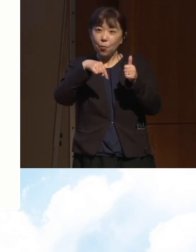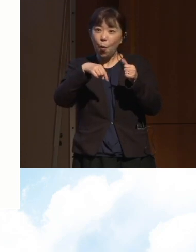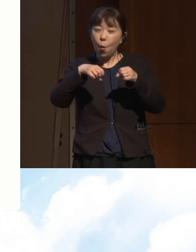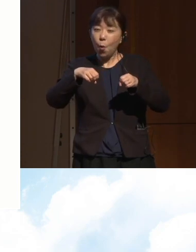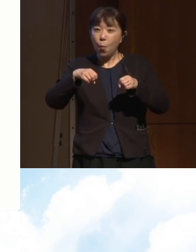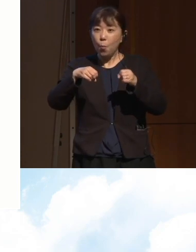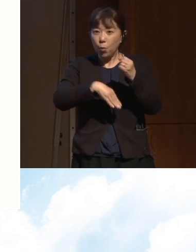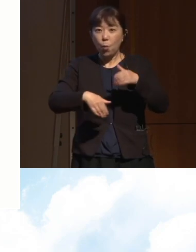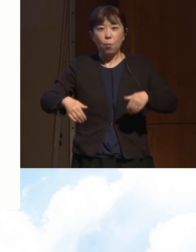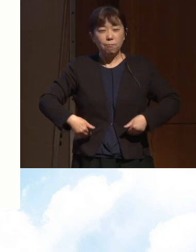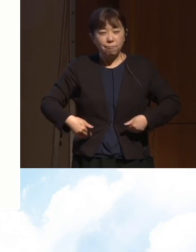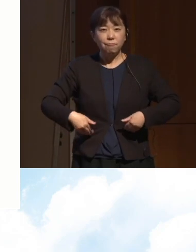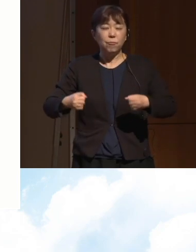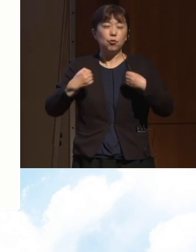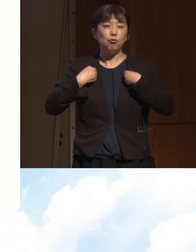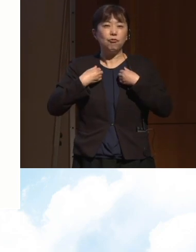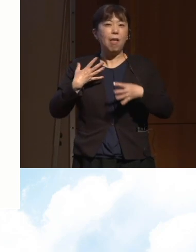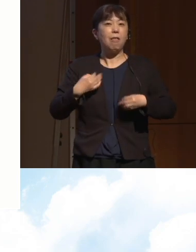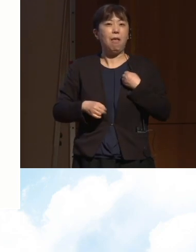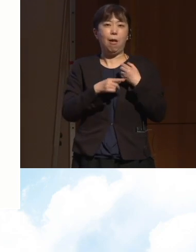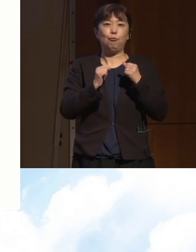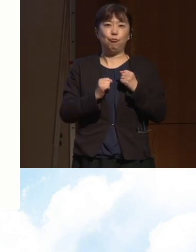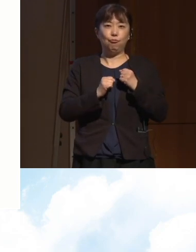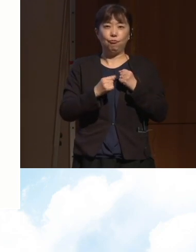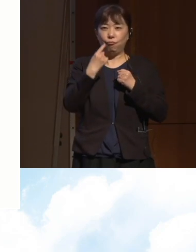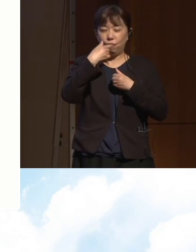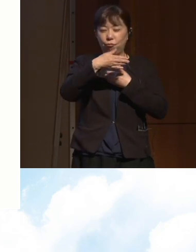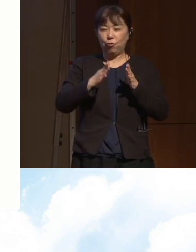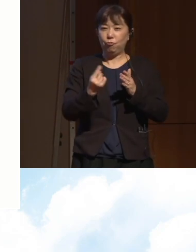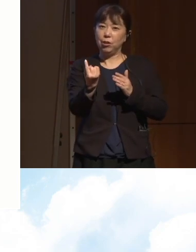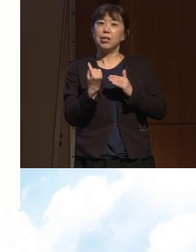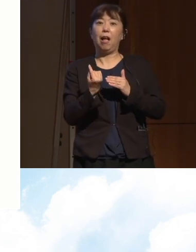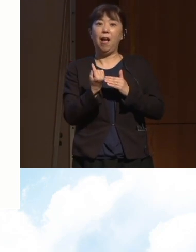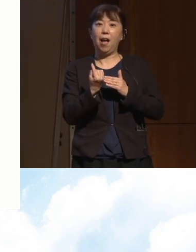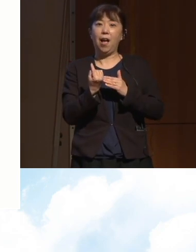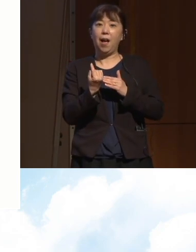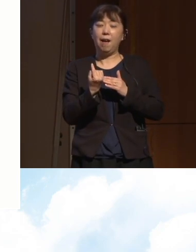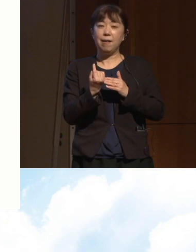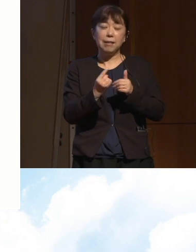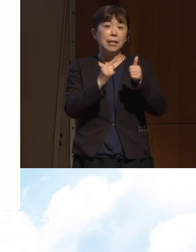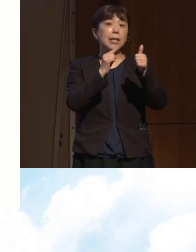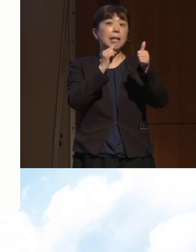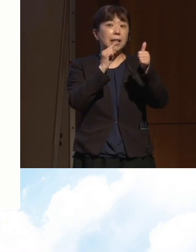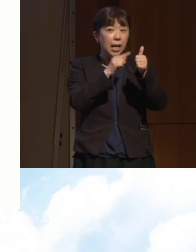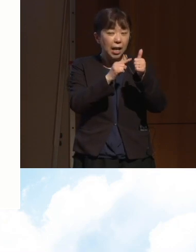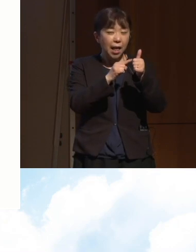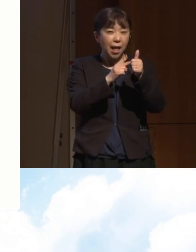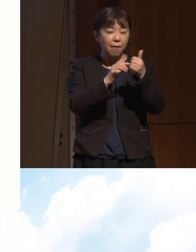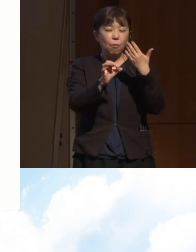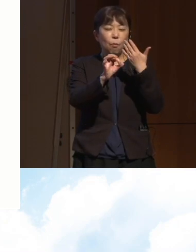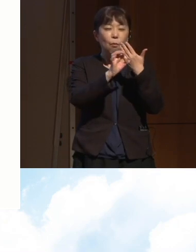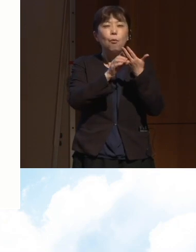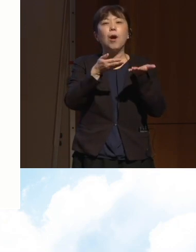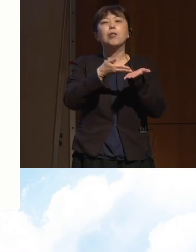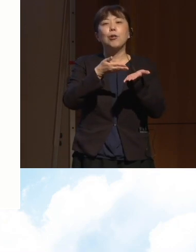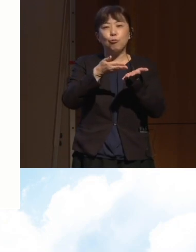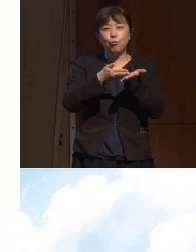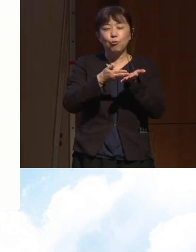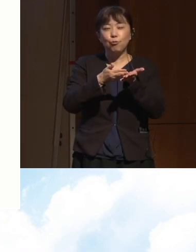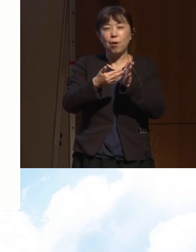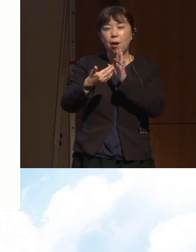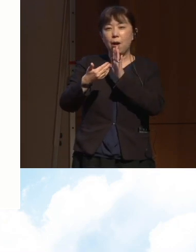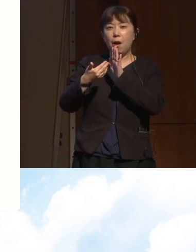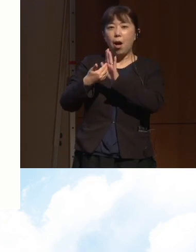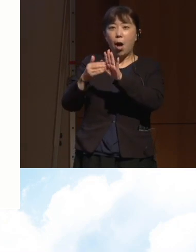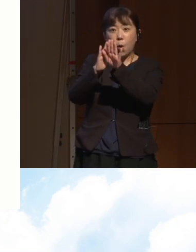he used that hypothesis of needing antibodies that bind to both the native glycoprotein and the cleave protein to